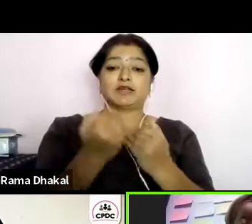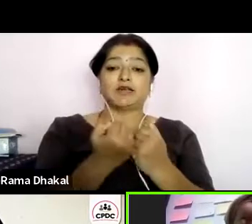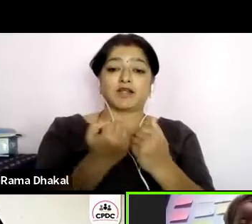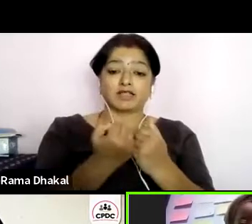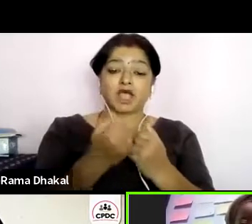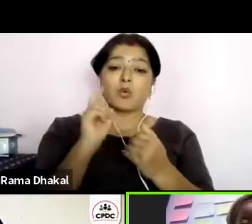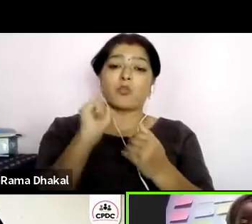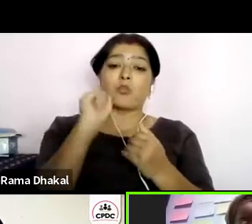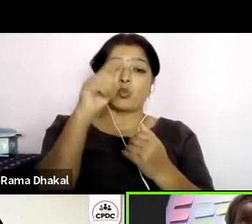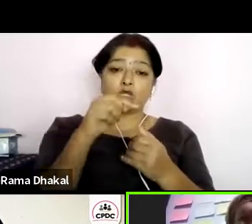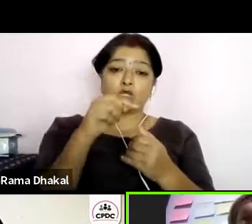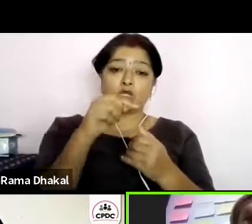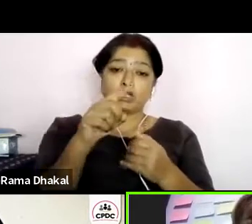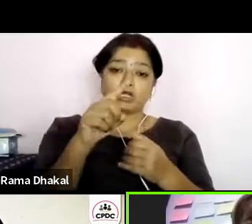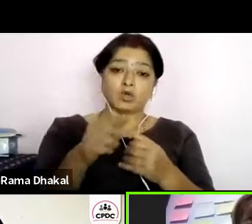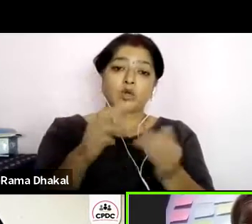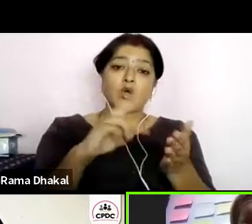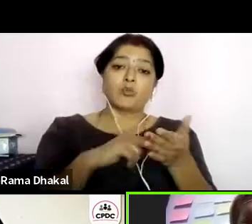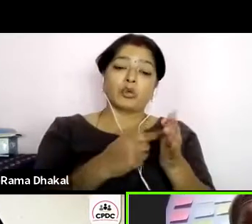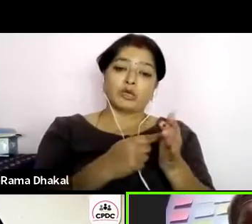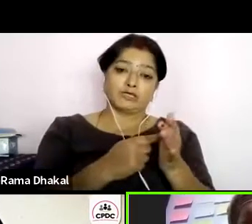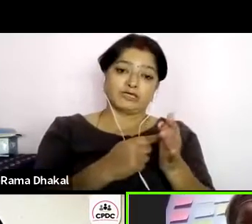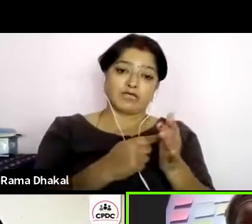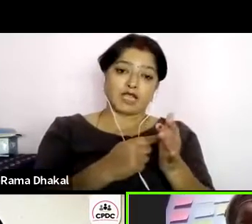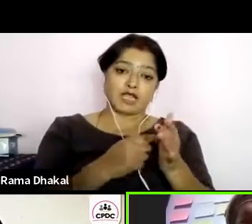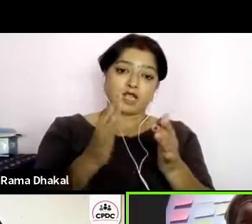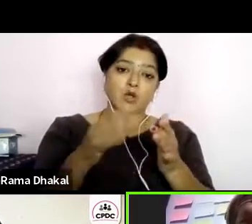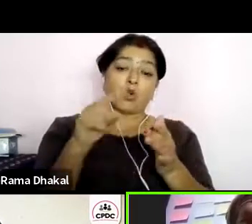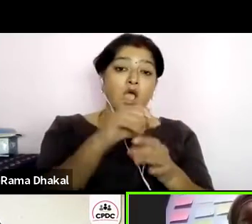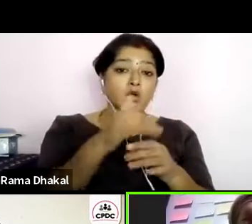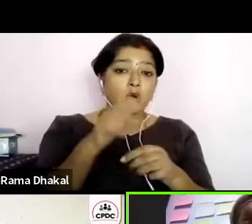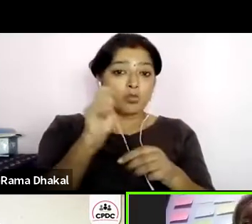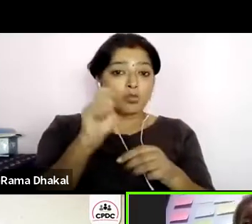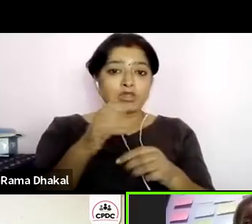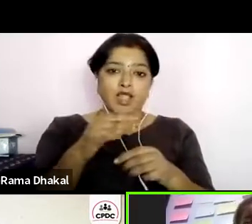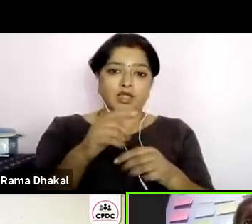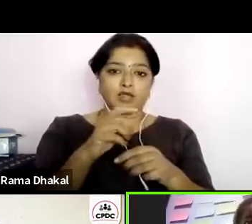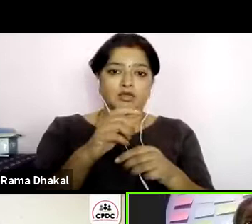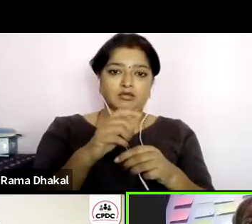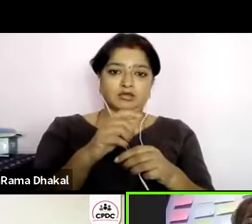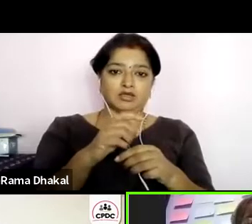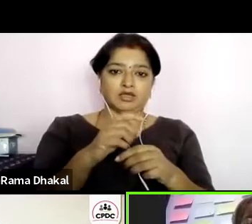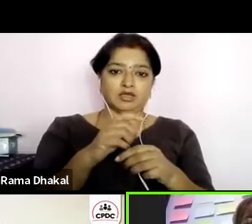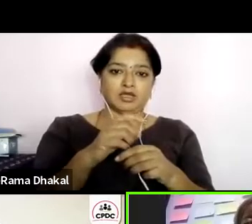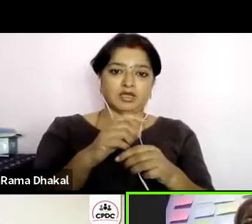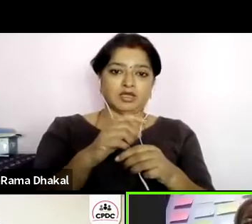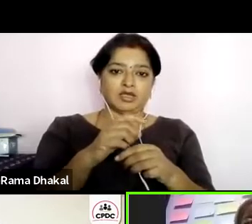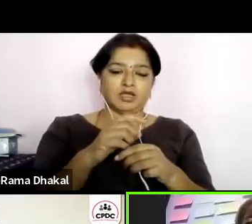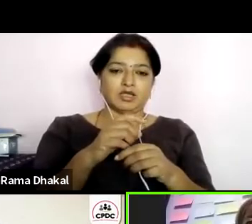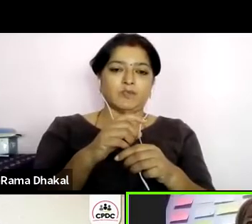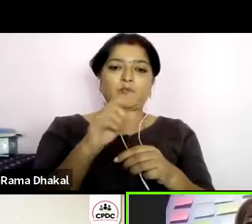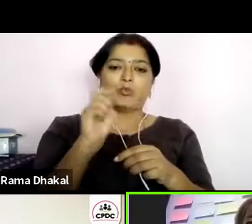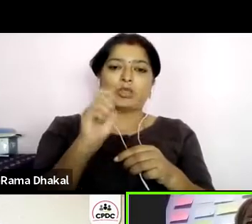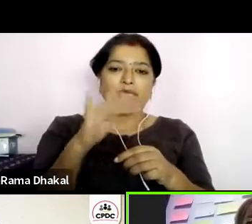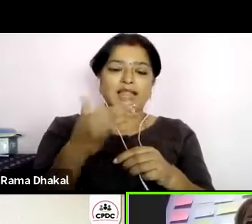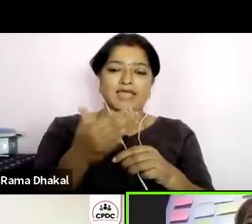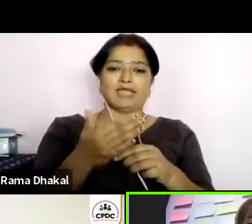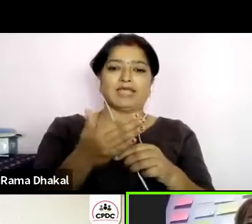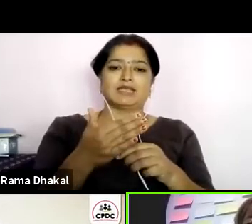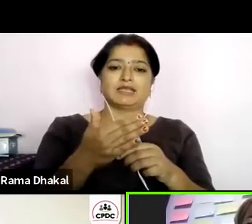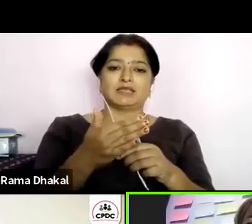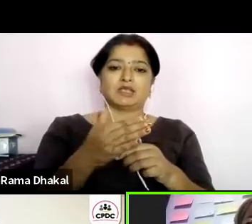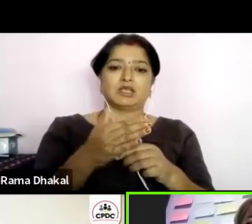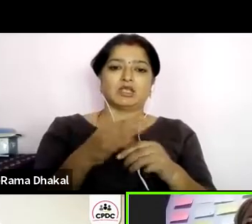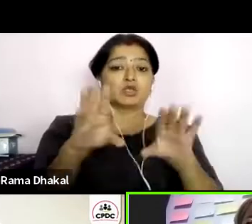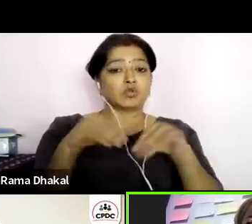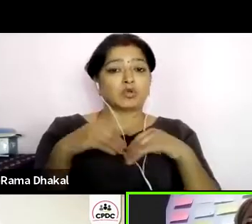comes to platforms and decision and policy formulation. And thirdly, working in these communities,